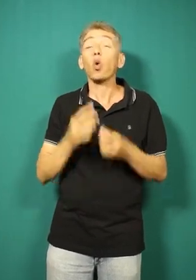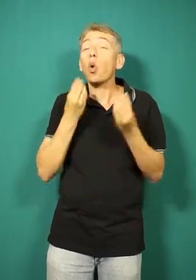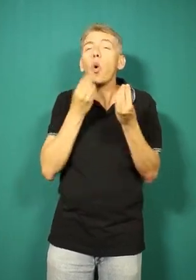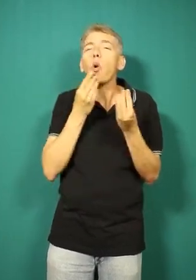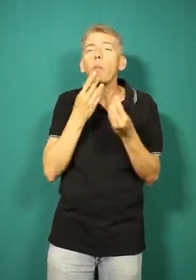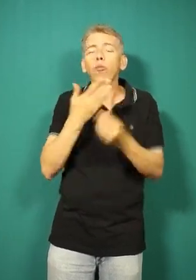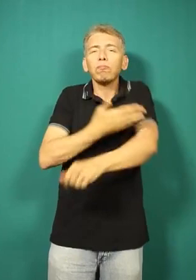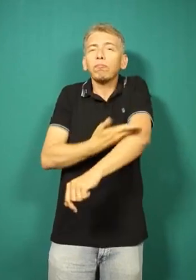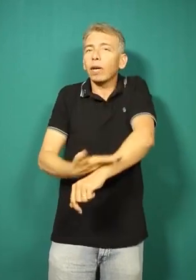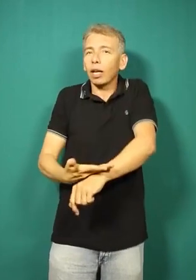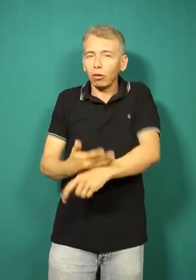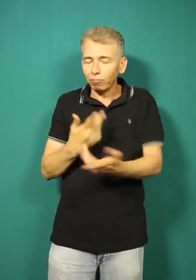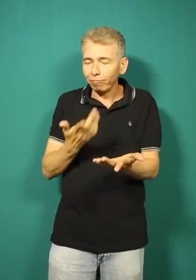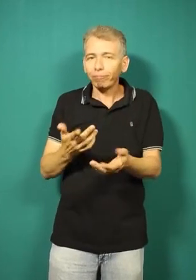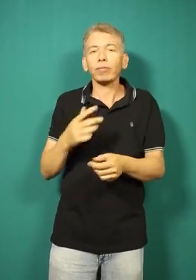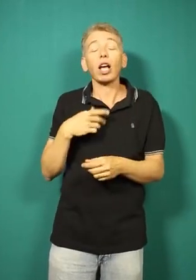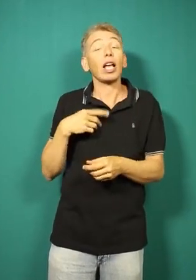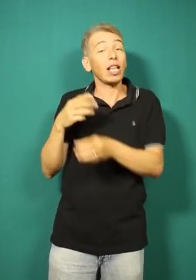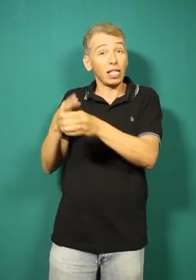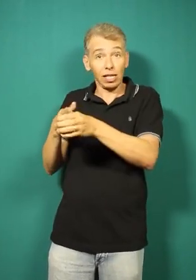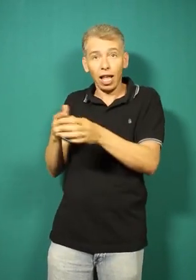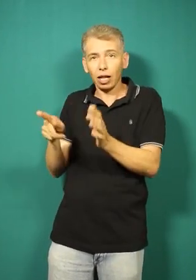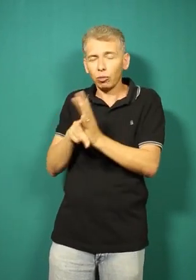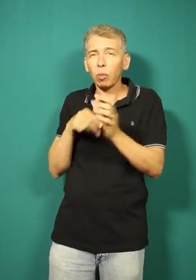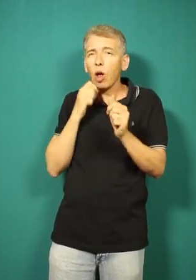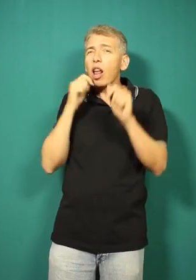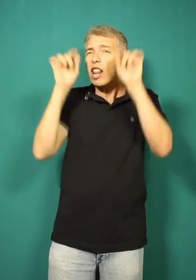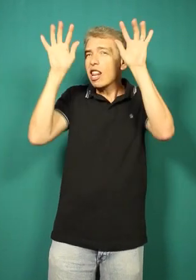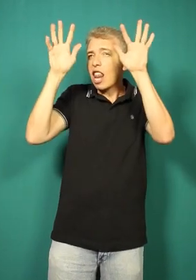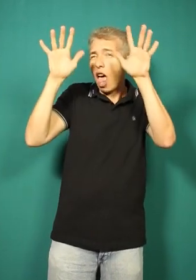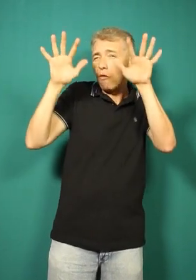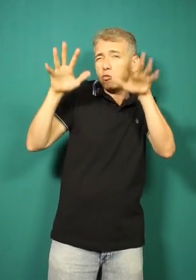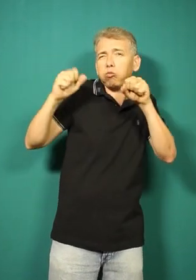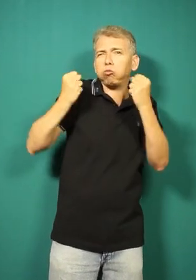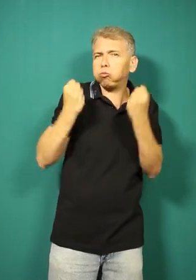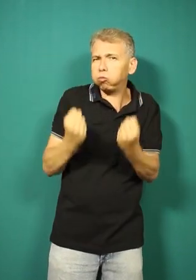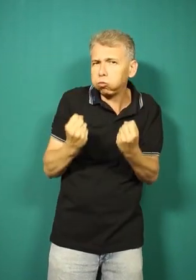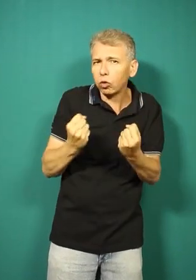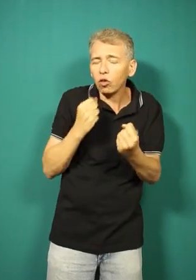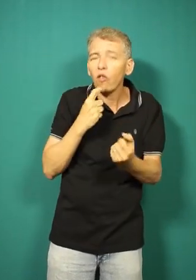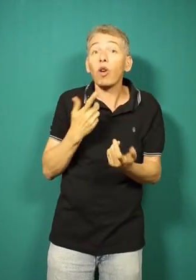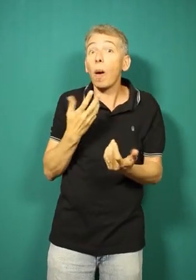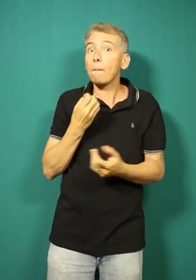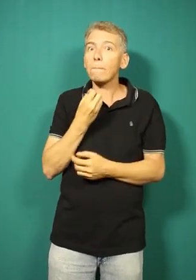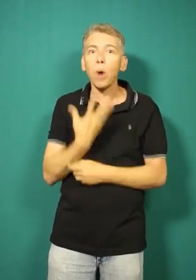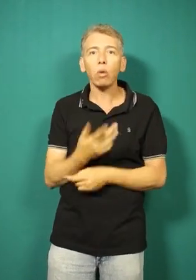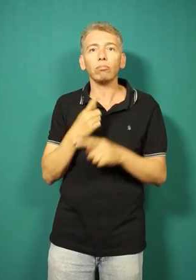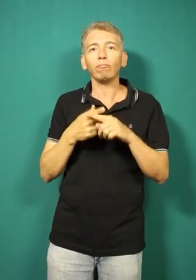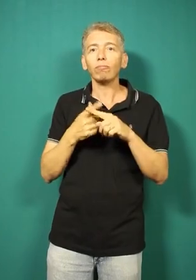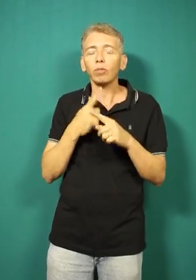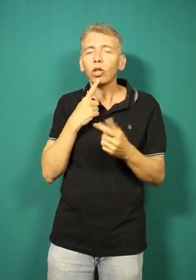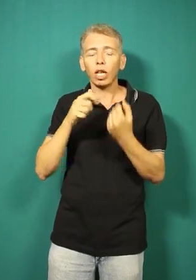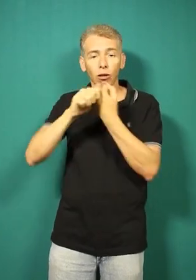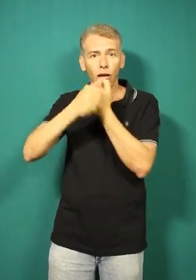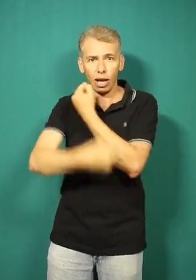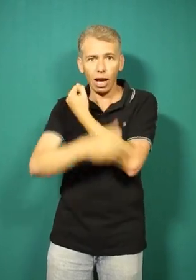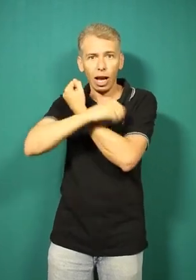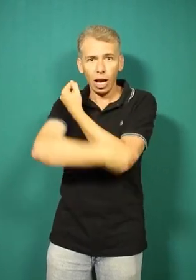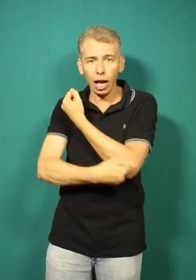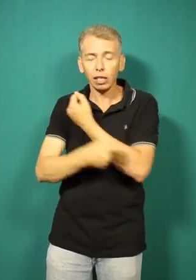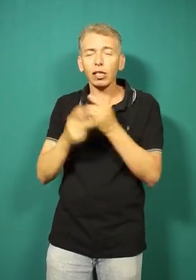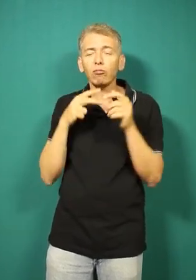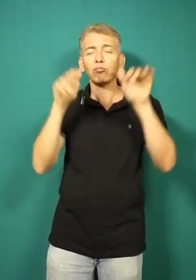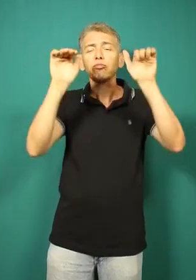Gokayama is an area that receives heavy snowfall. Taking advantage of this location, kozo barks